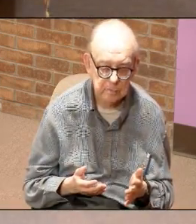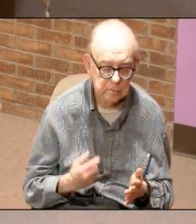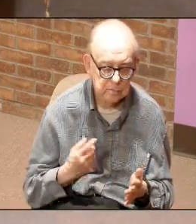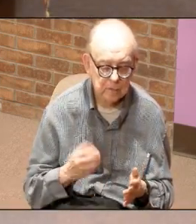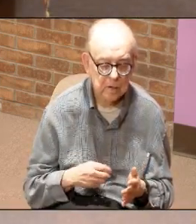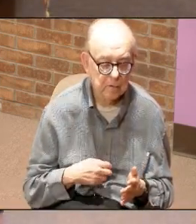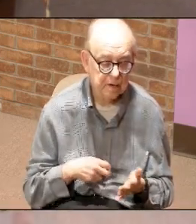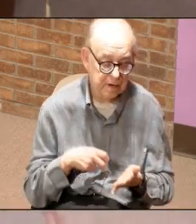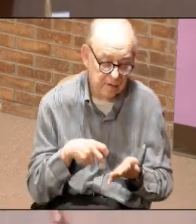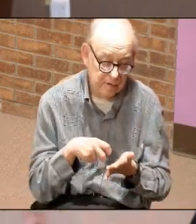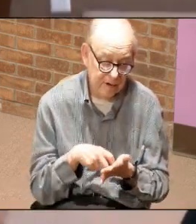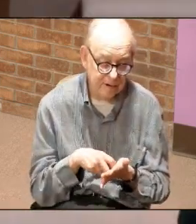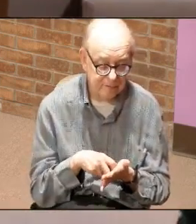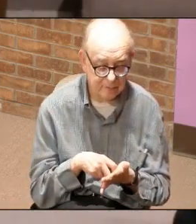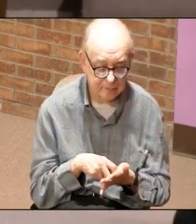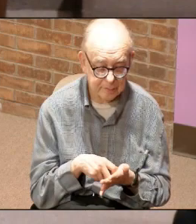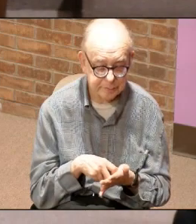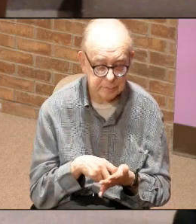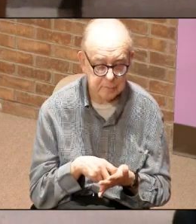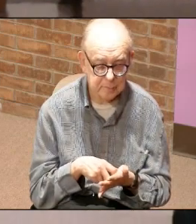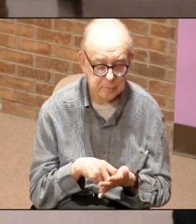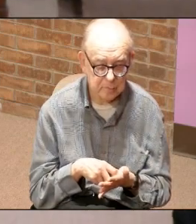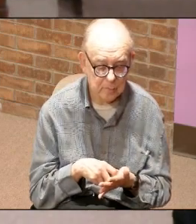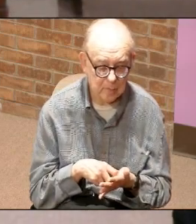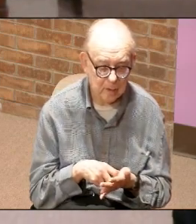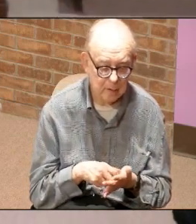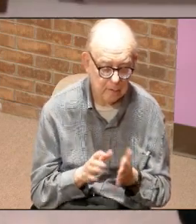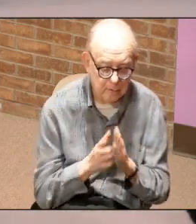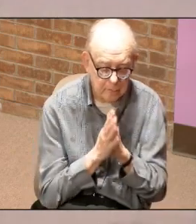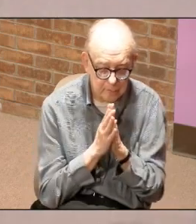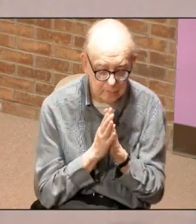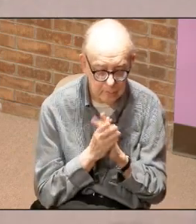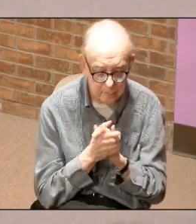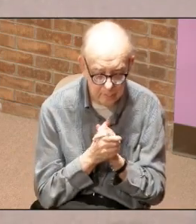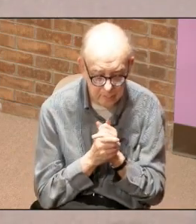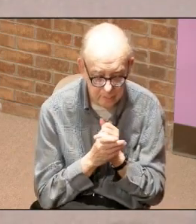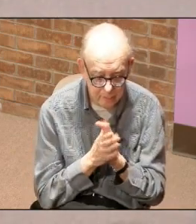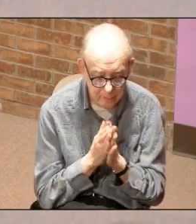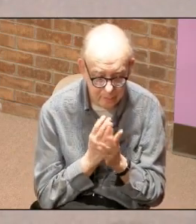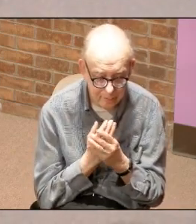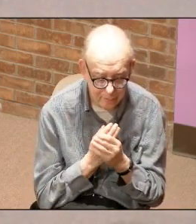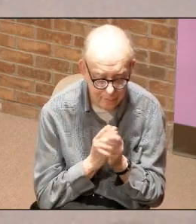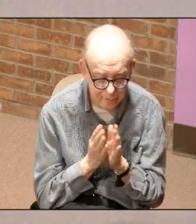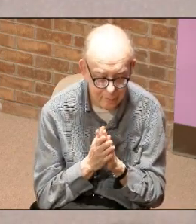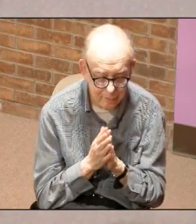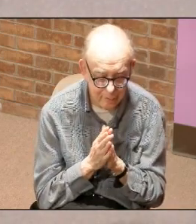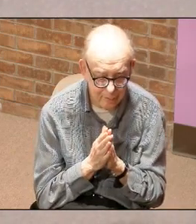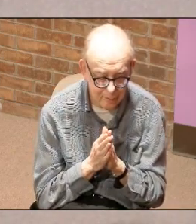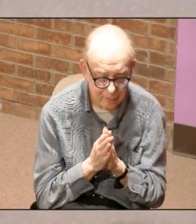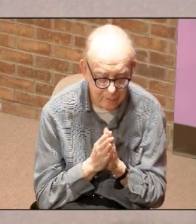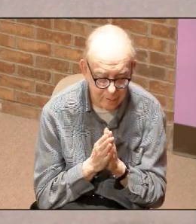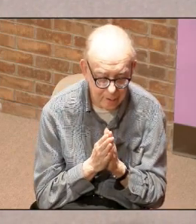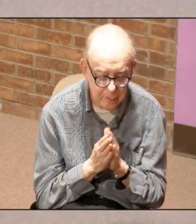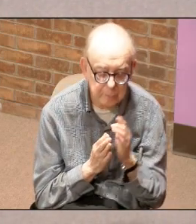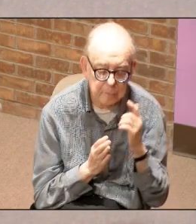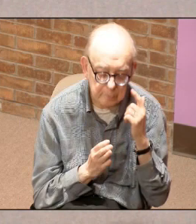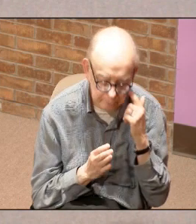We get down on our knees, we fold our hands, and we bow our